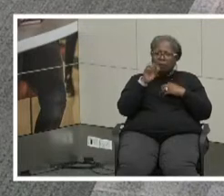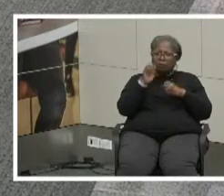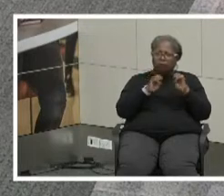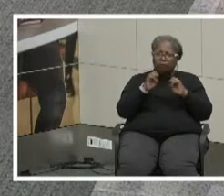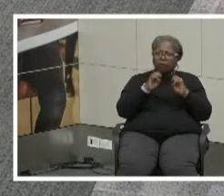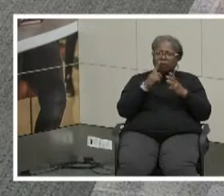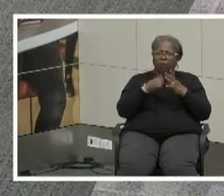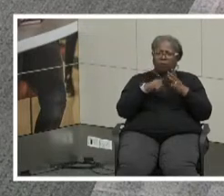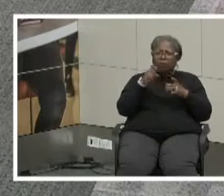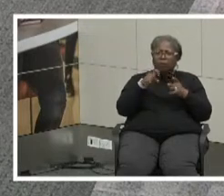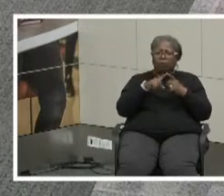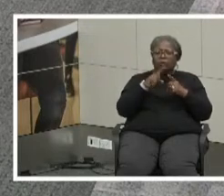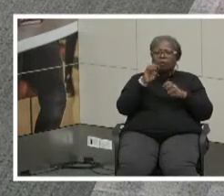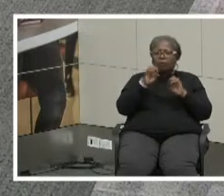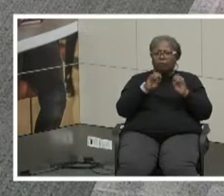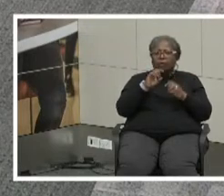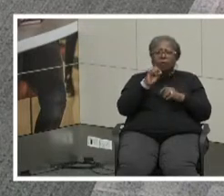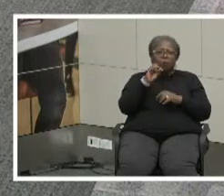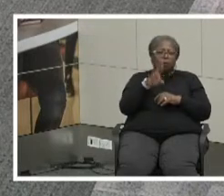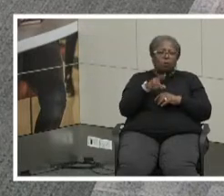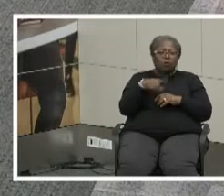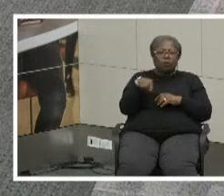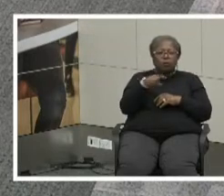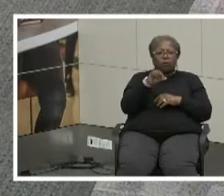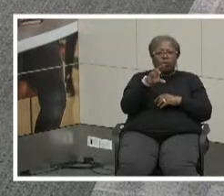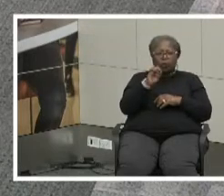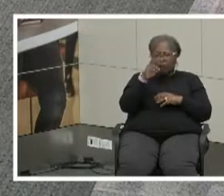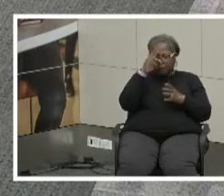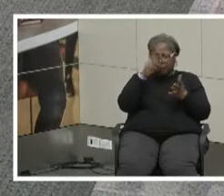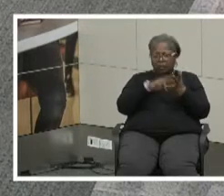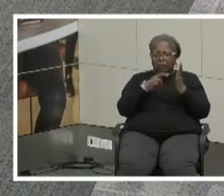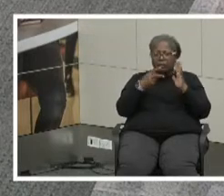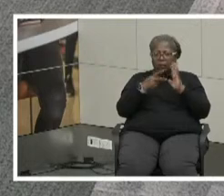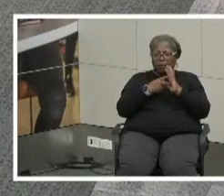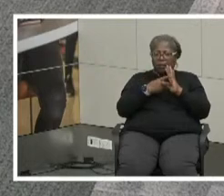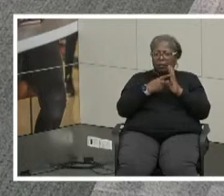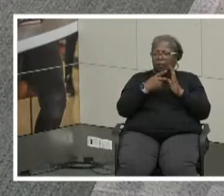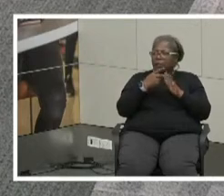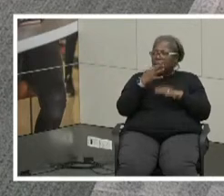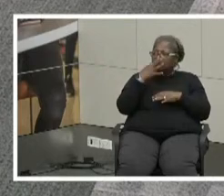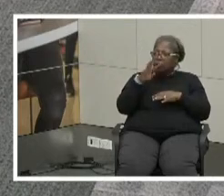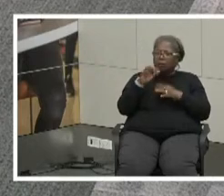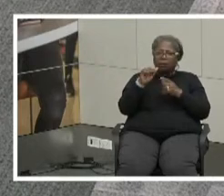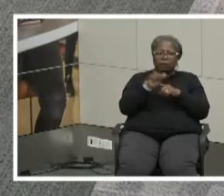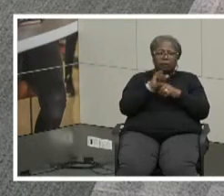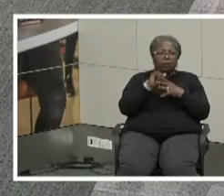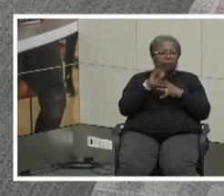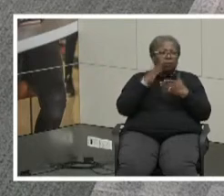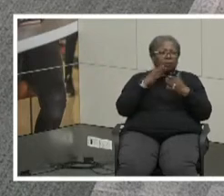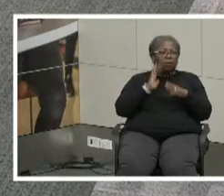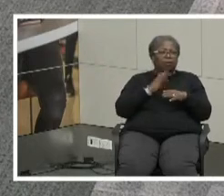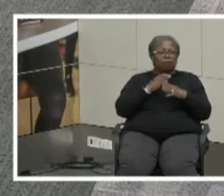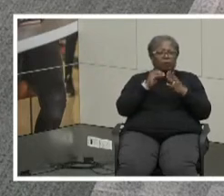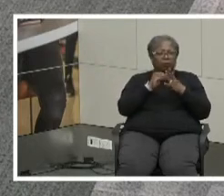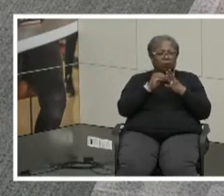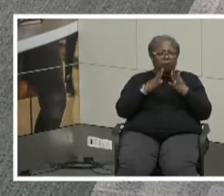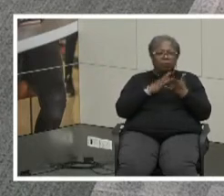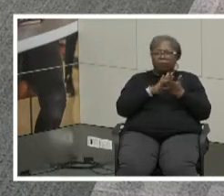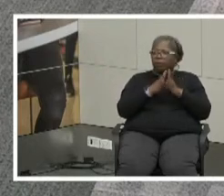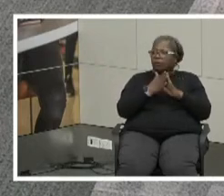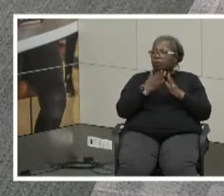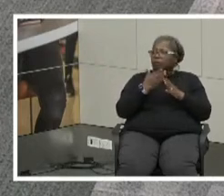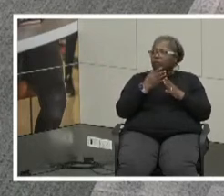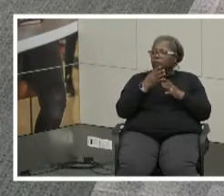is supposed to evaluate or is it that you are intentionally discouraging practices that will allow our students to become better